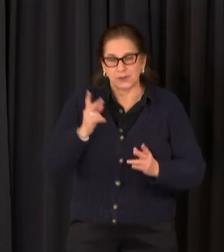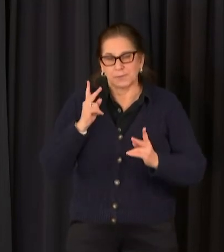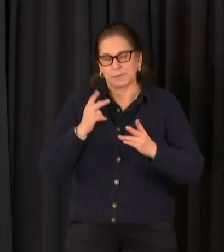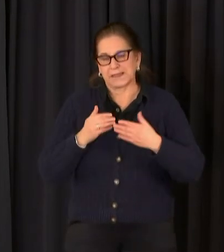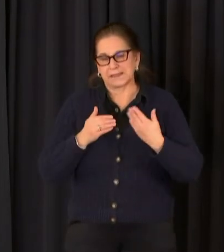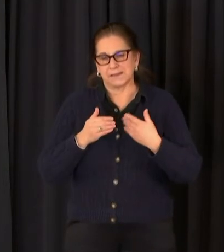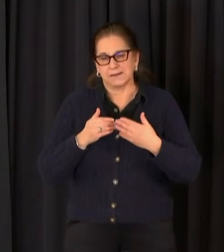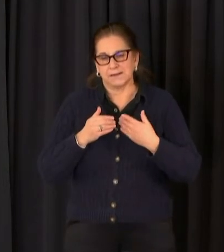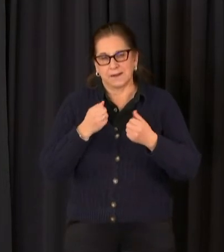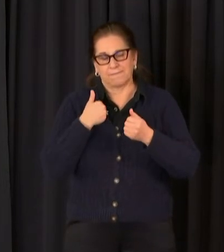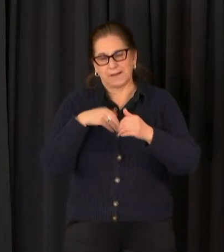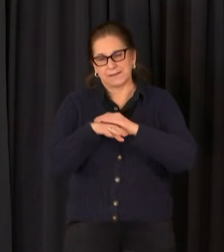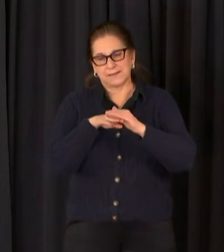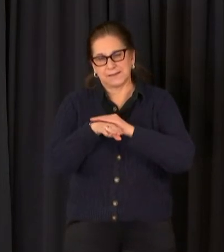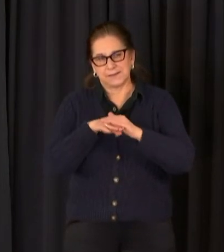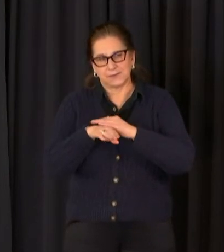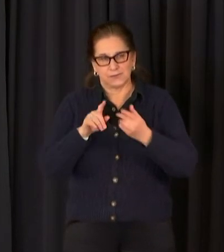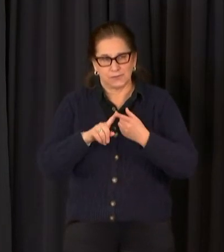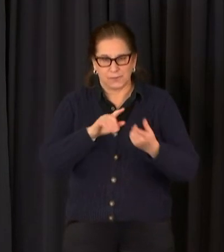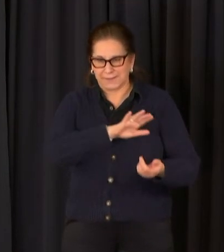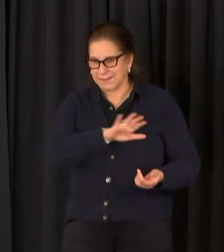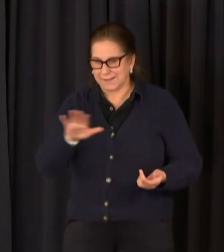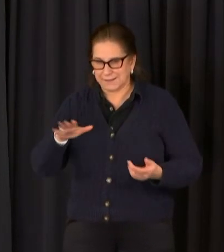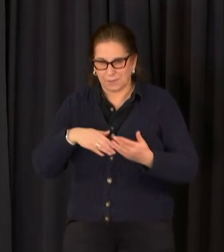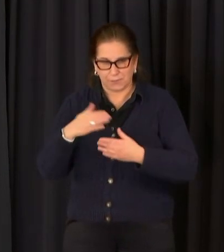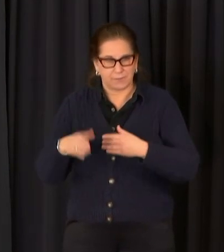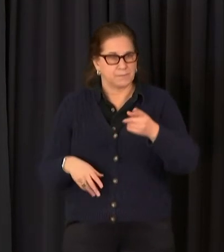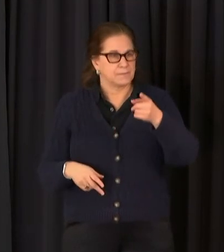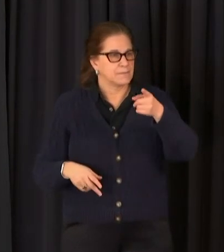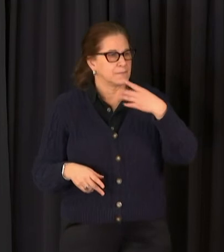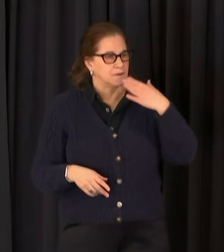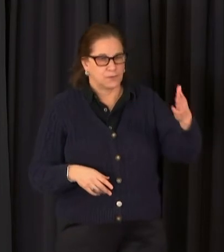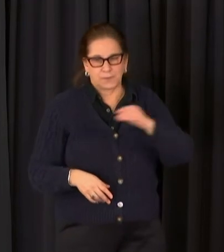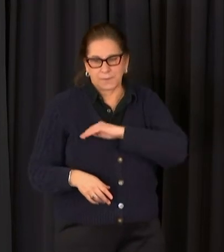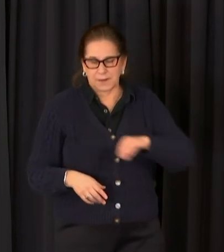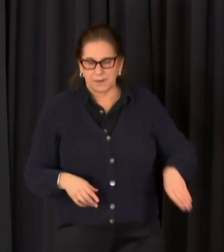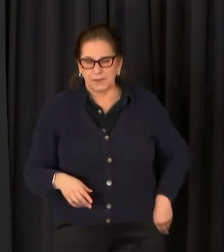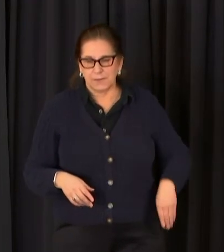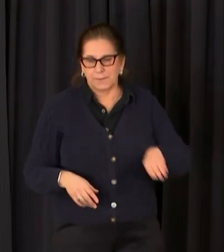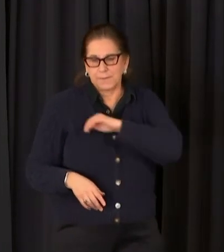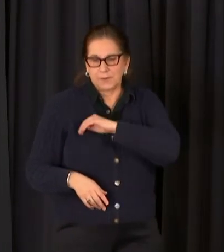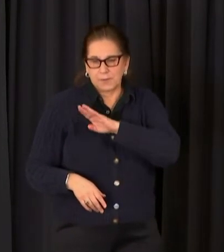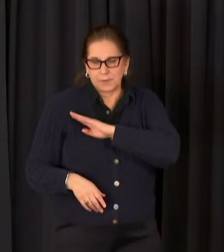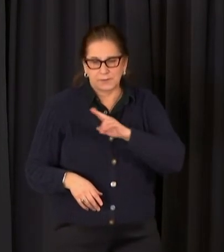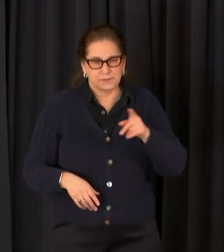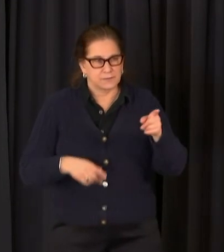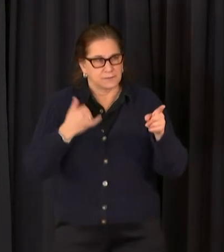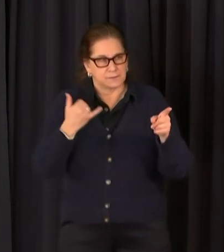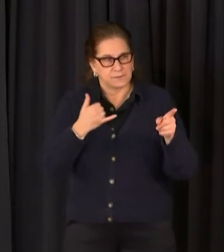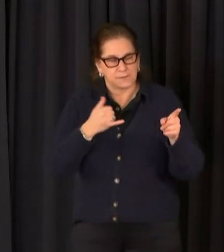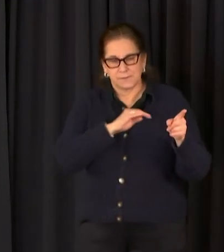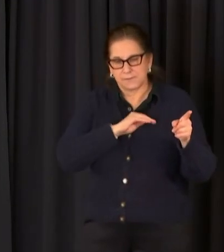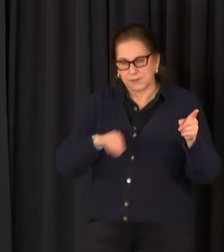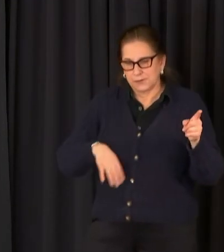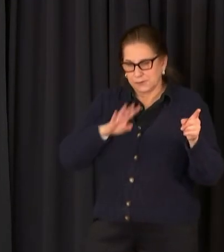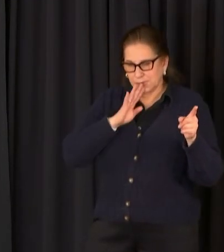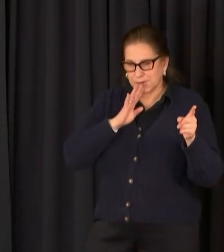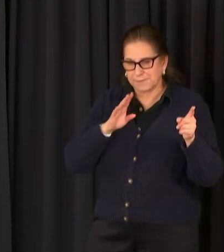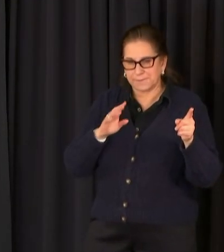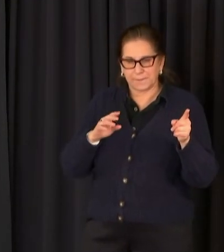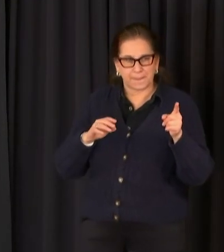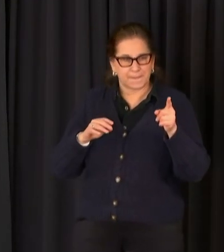I want to personally thank Mayor Bowser, City Administrator Donahue, and Director Reed for supporting the UI call center